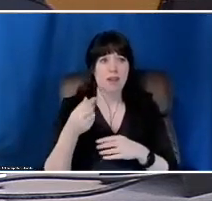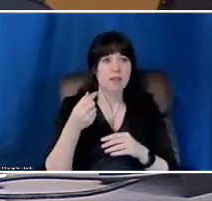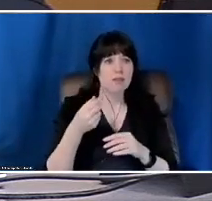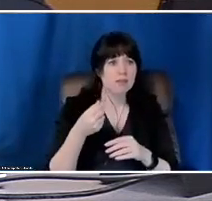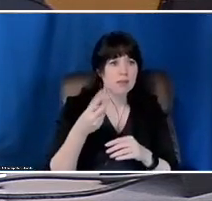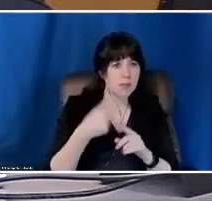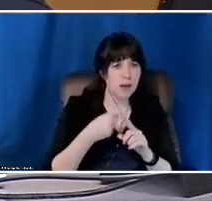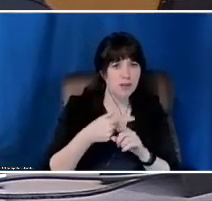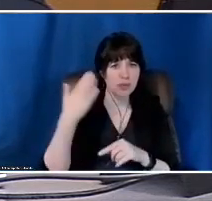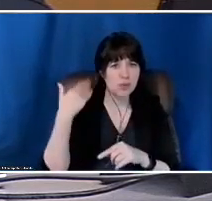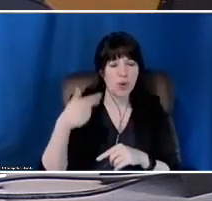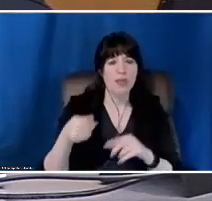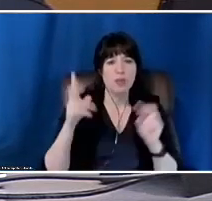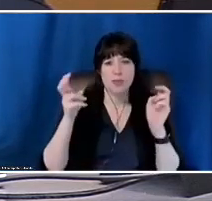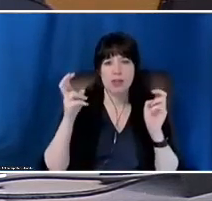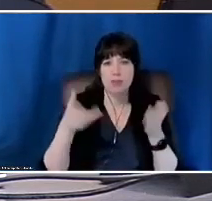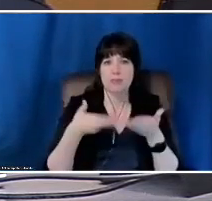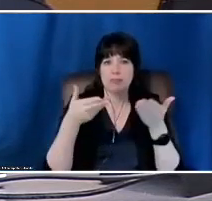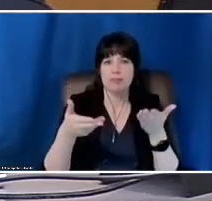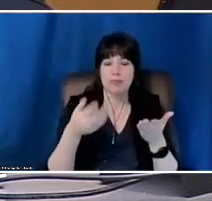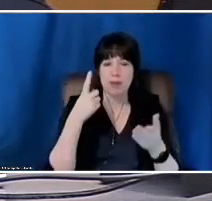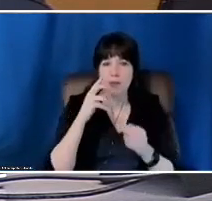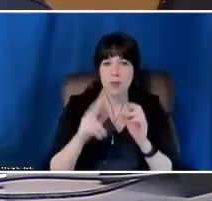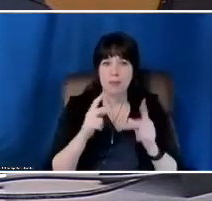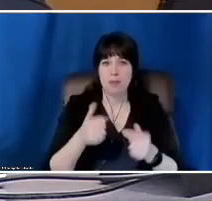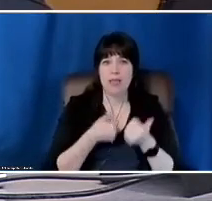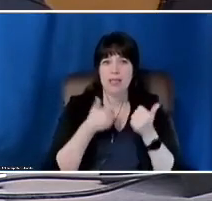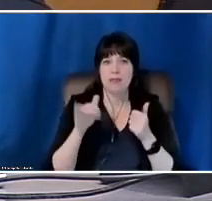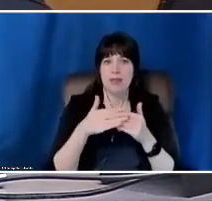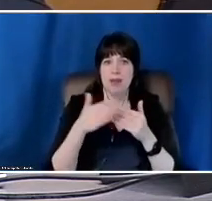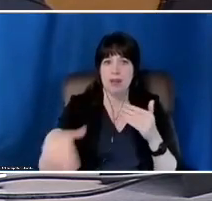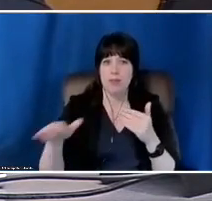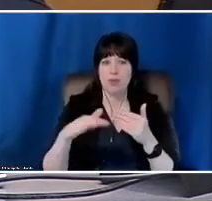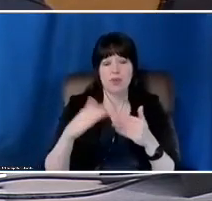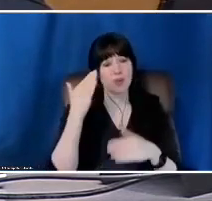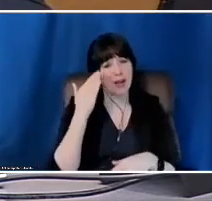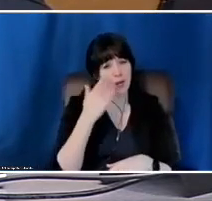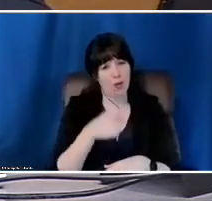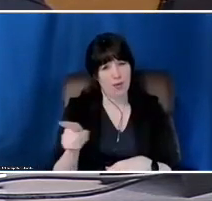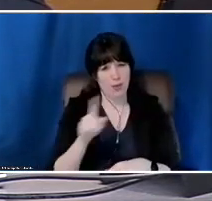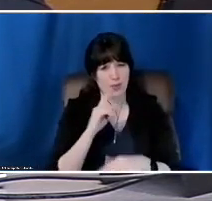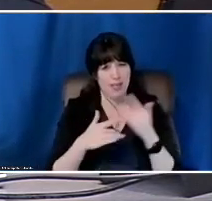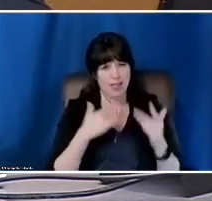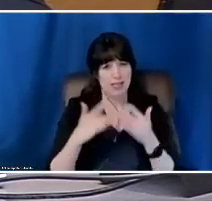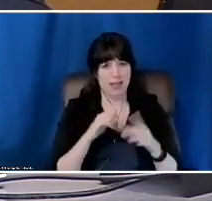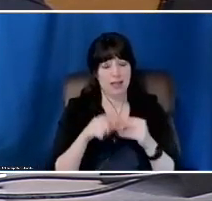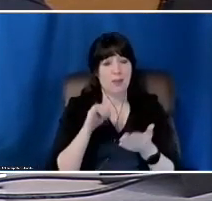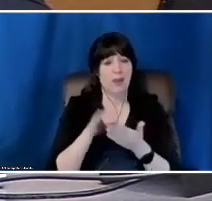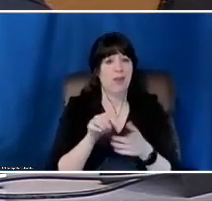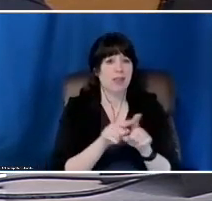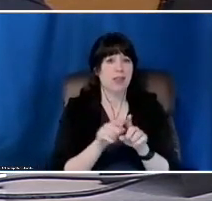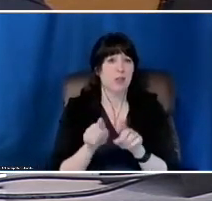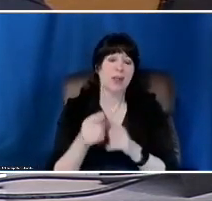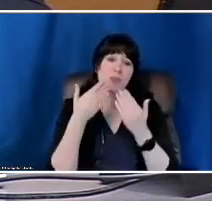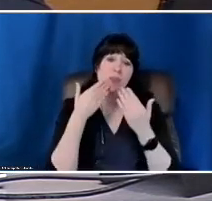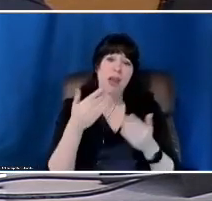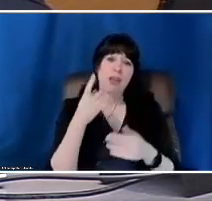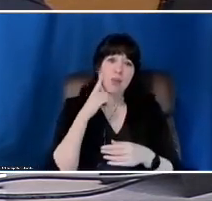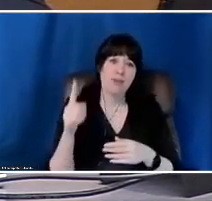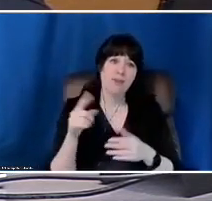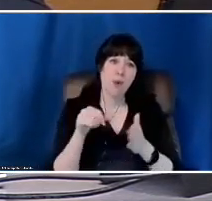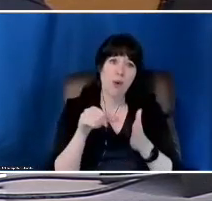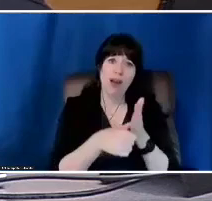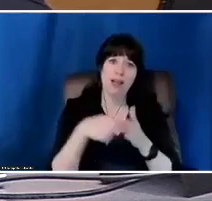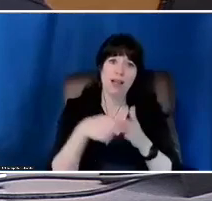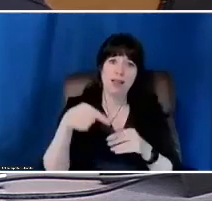this was a topic of conversation there with the folks who live in that neighborhood. So I know they're really excited about it as well. So thank you for highlighting it. Are there